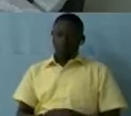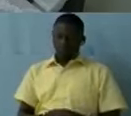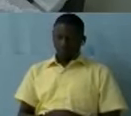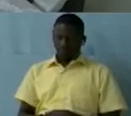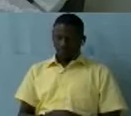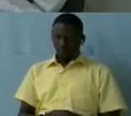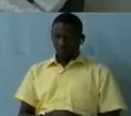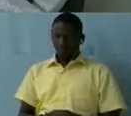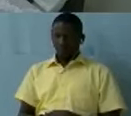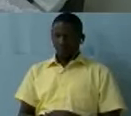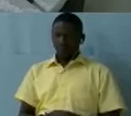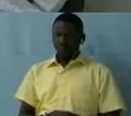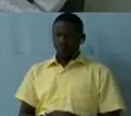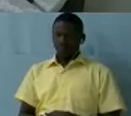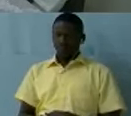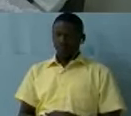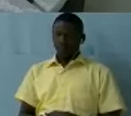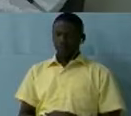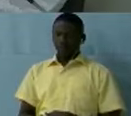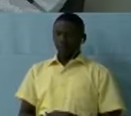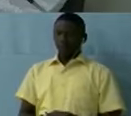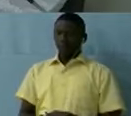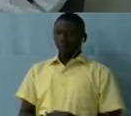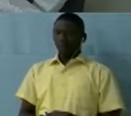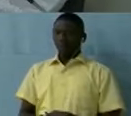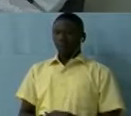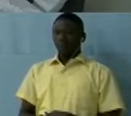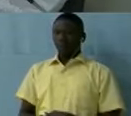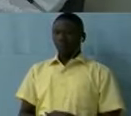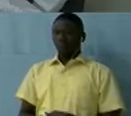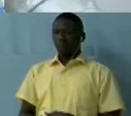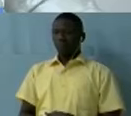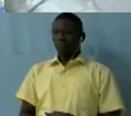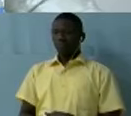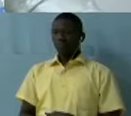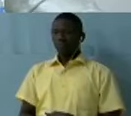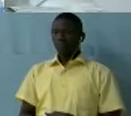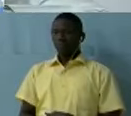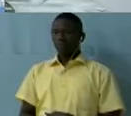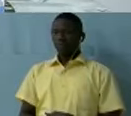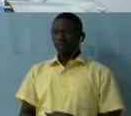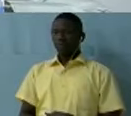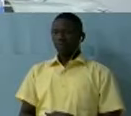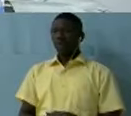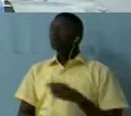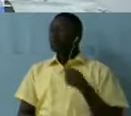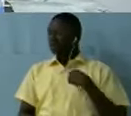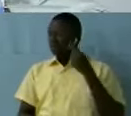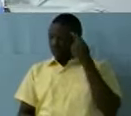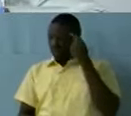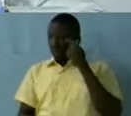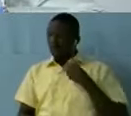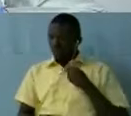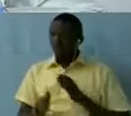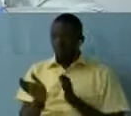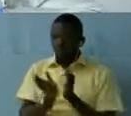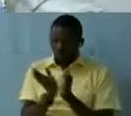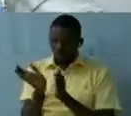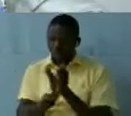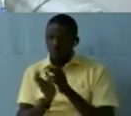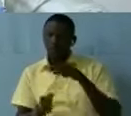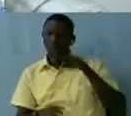lonko na banko la constitution o yewle di banko dimulala nyim banko kan. So I encourage the NIA9 ad woto be